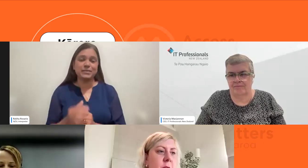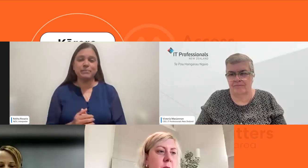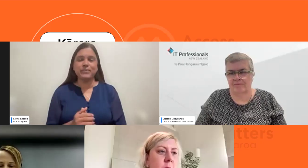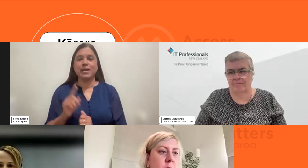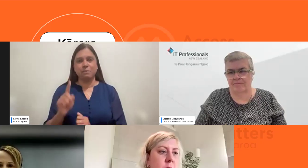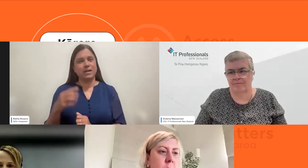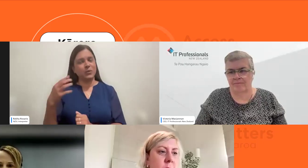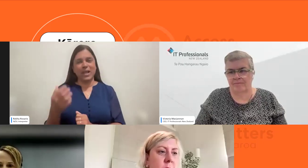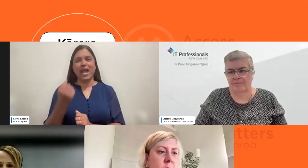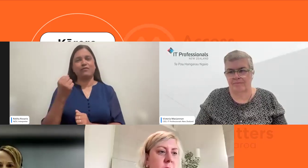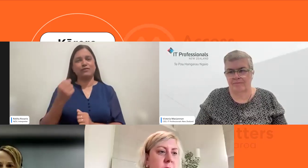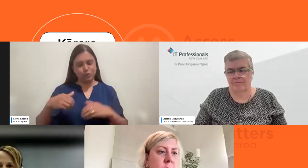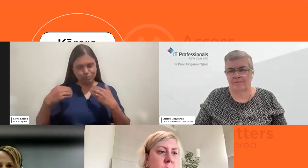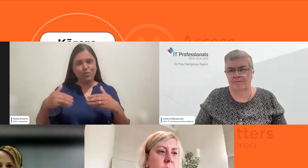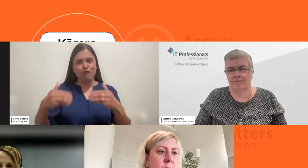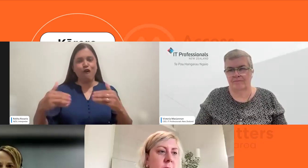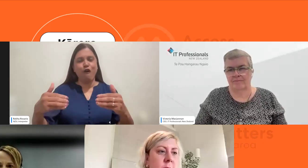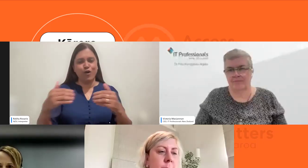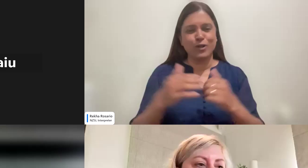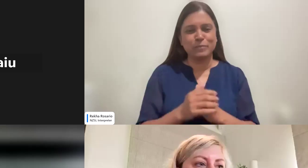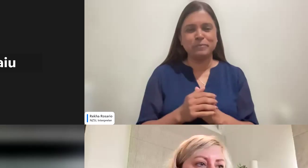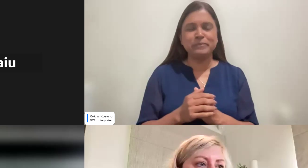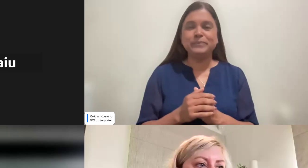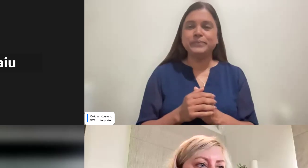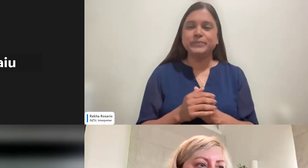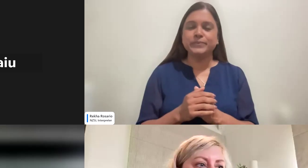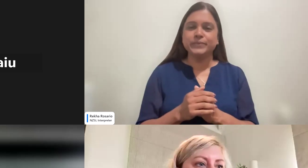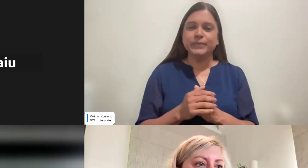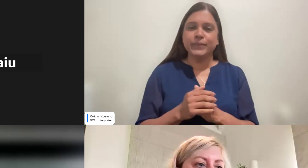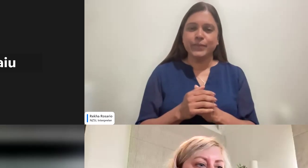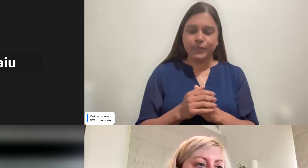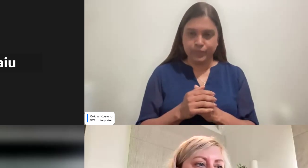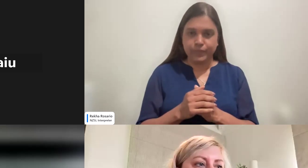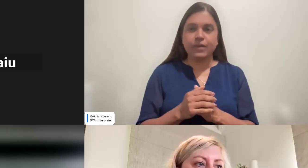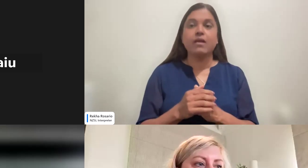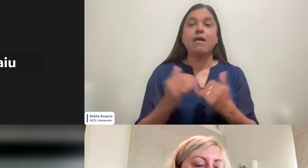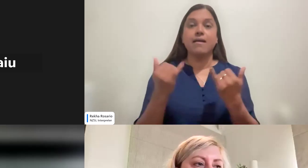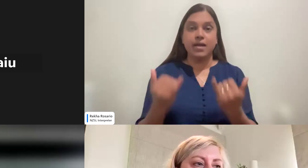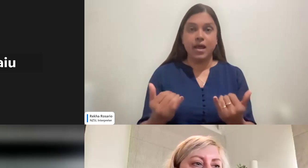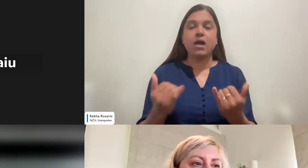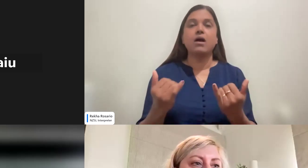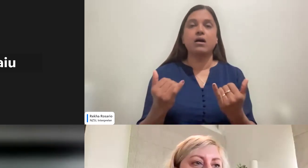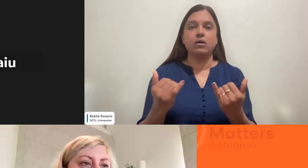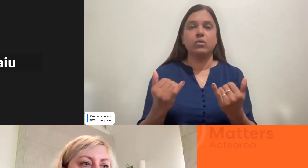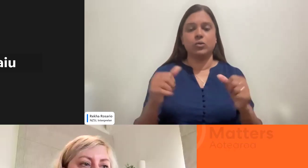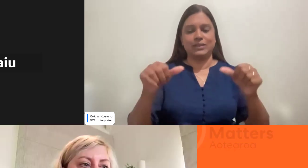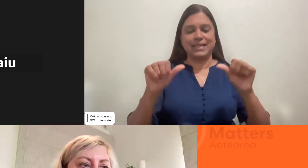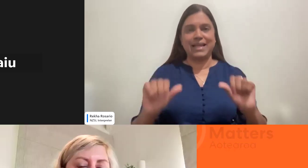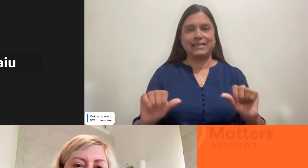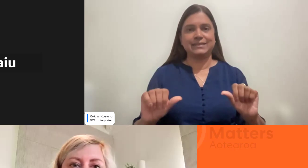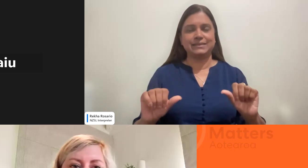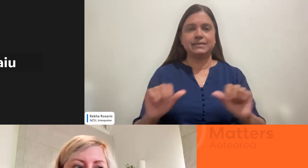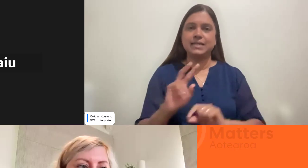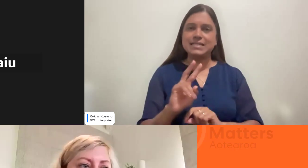have to move on. So we are now going to move into our second